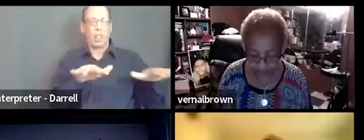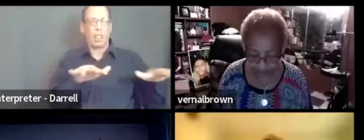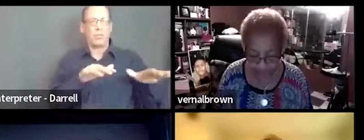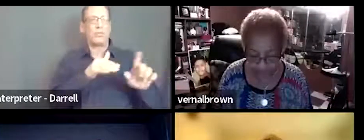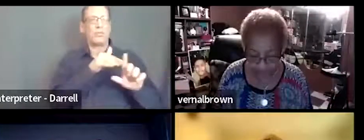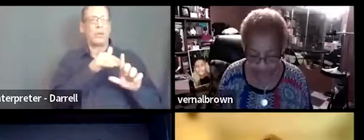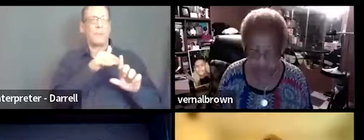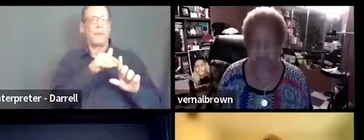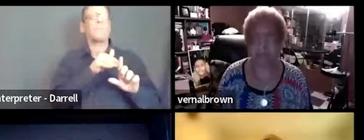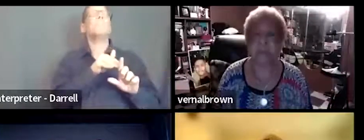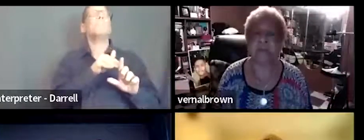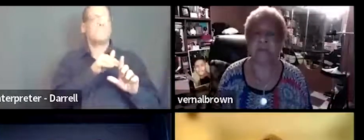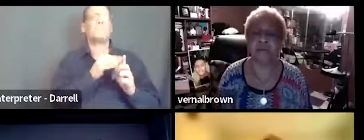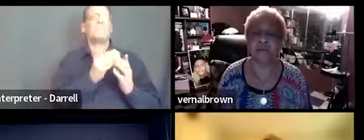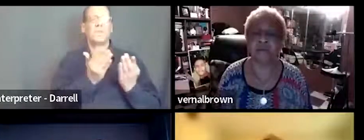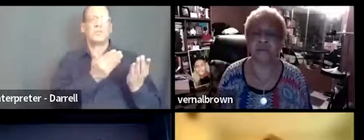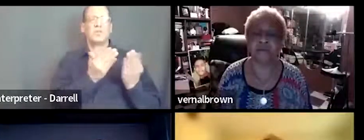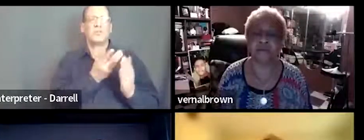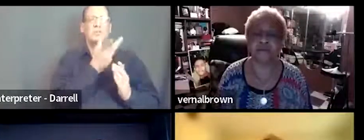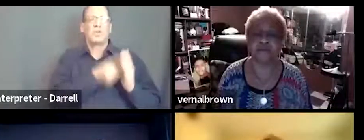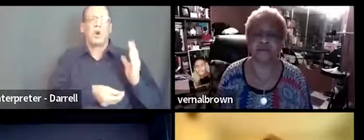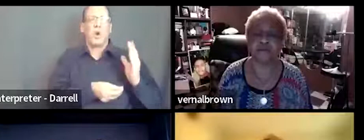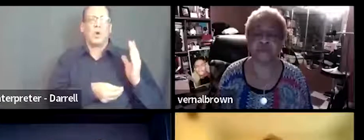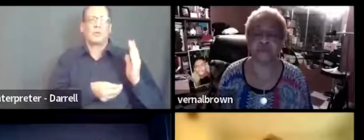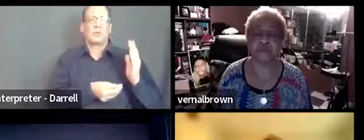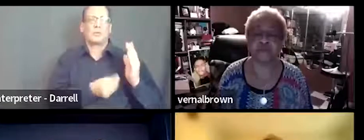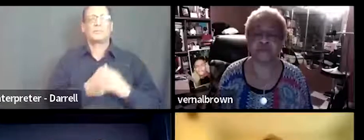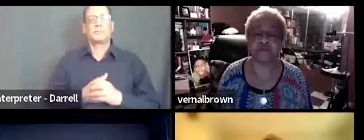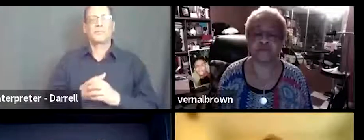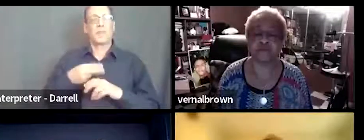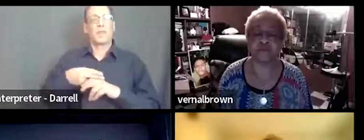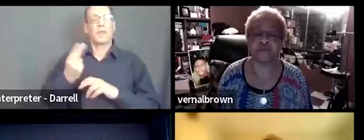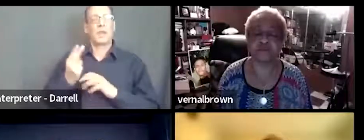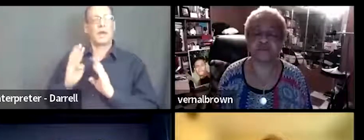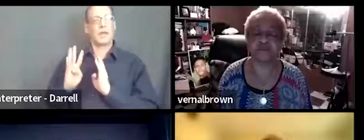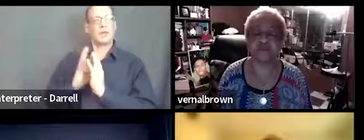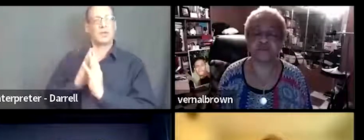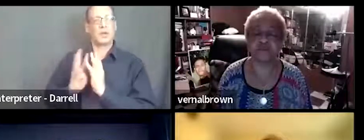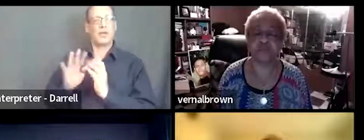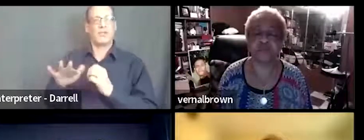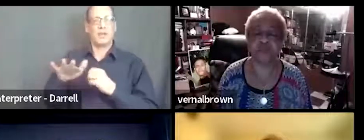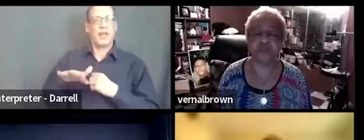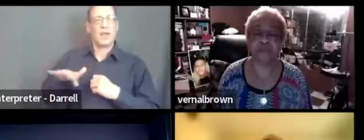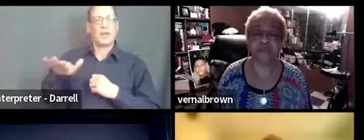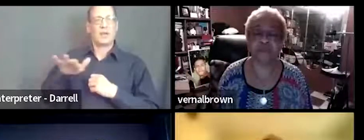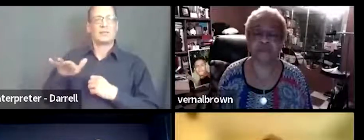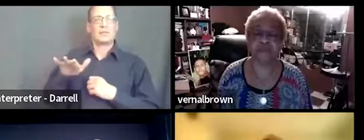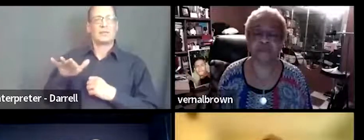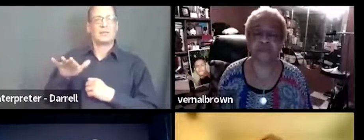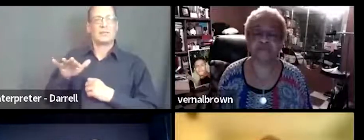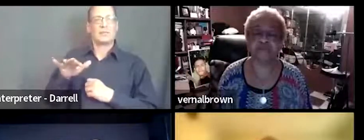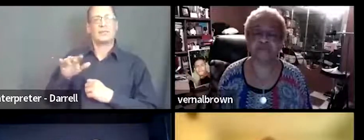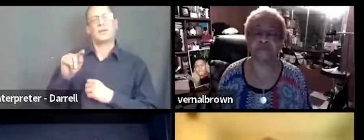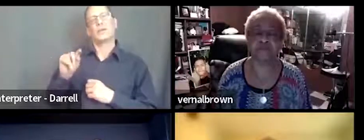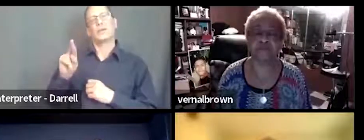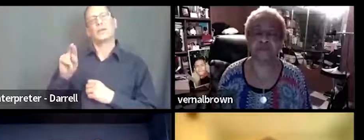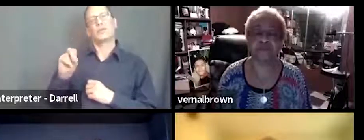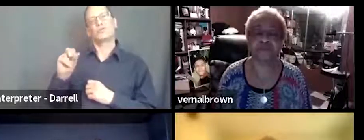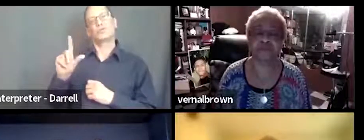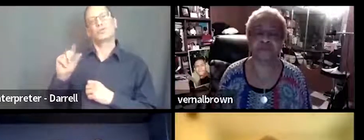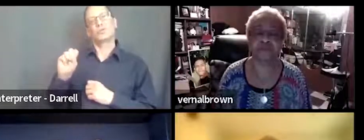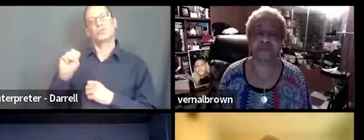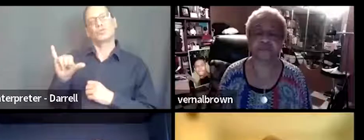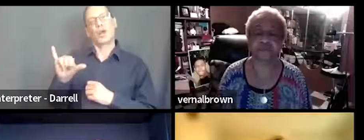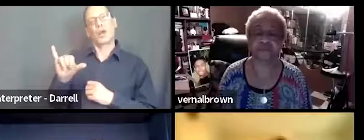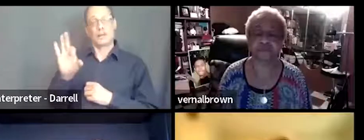of the service many relied on. Even in higher trafficked areas, the 99 downtown trolley route still has